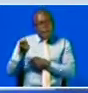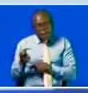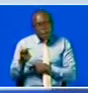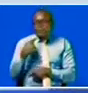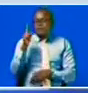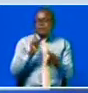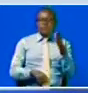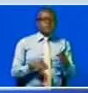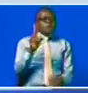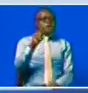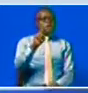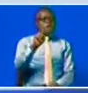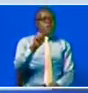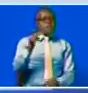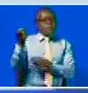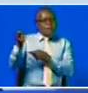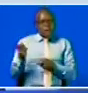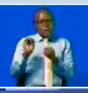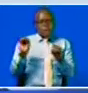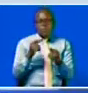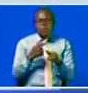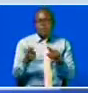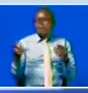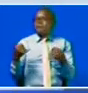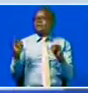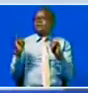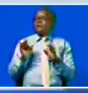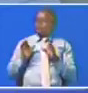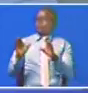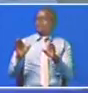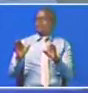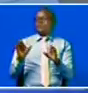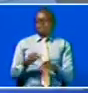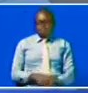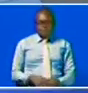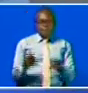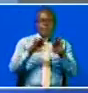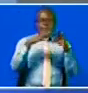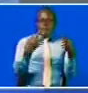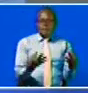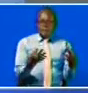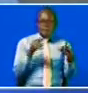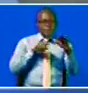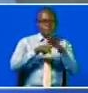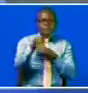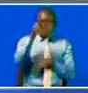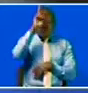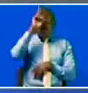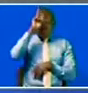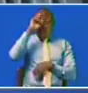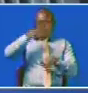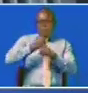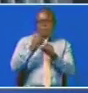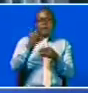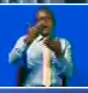"No, I was not raped. He tried to push me." Familia yake ilifika katika kituo cha polisi na kuandikisha